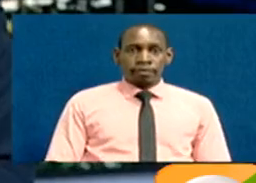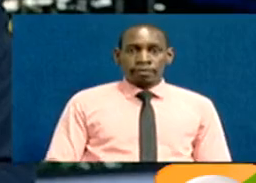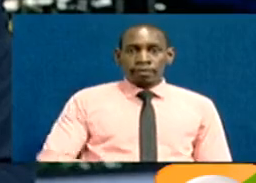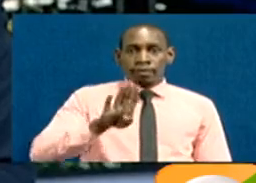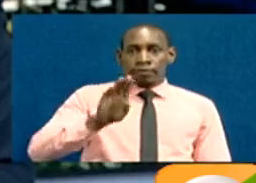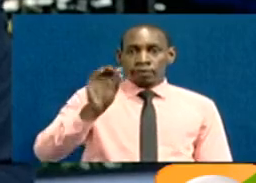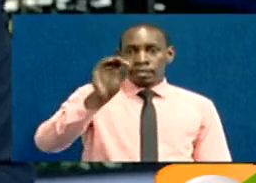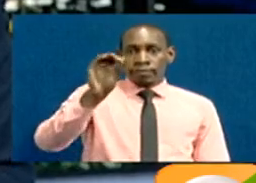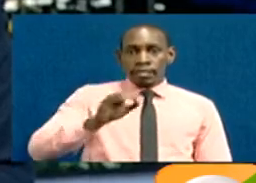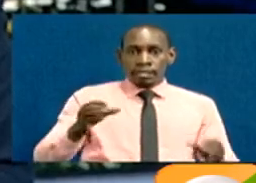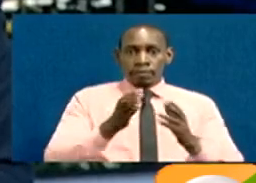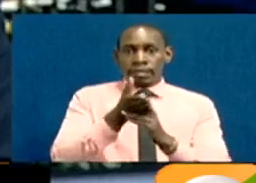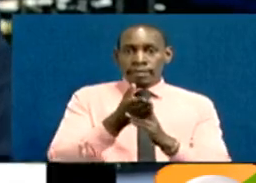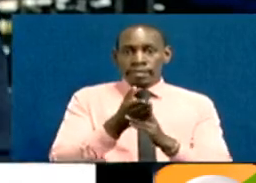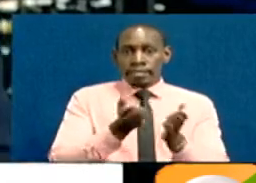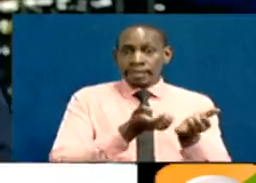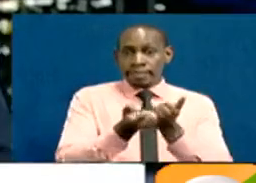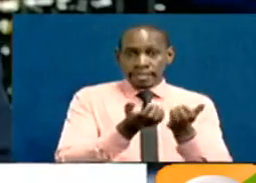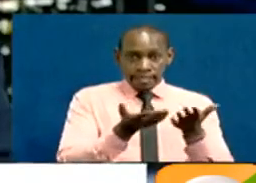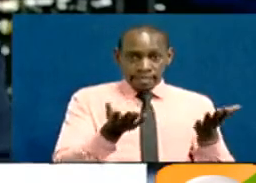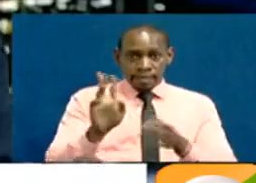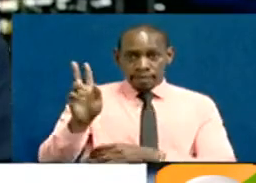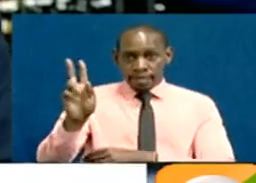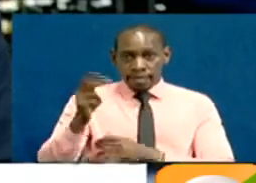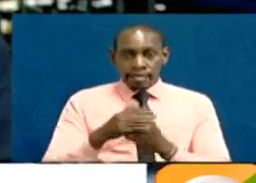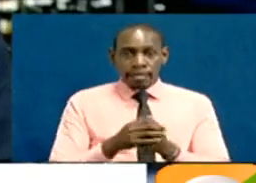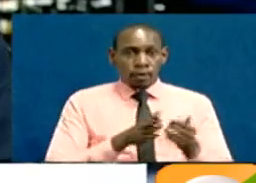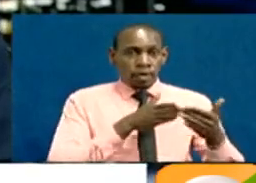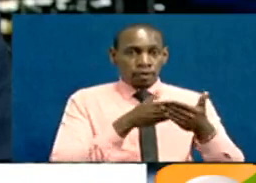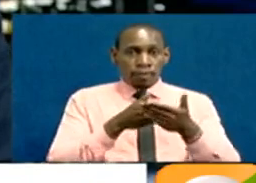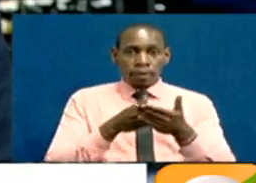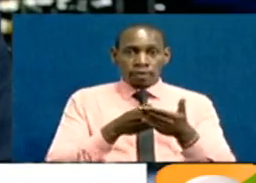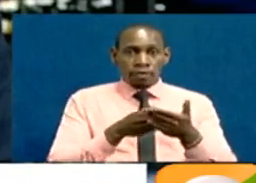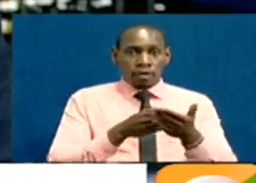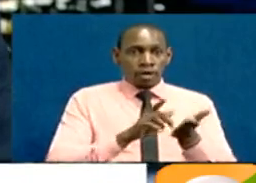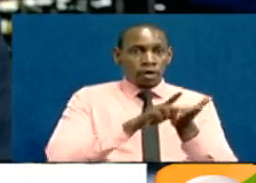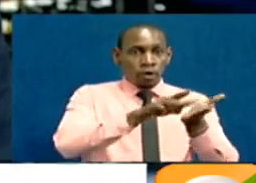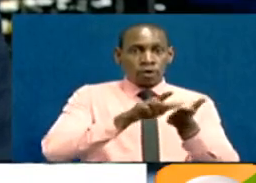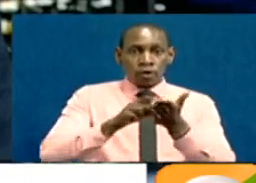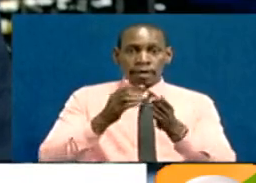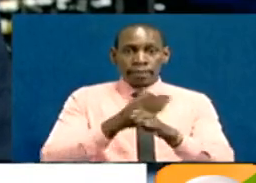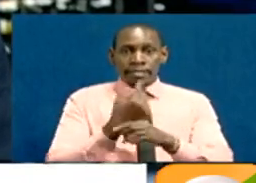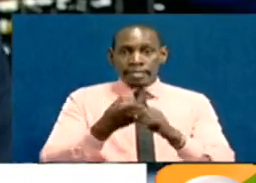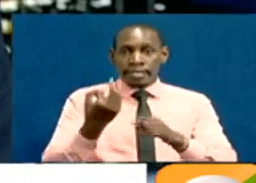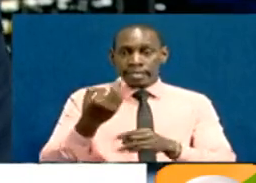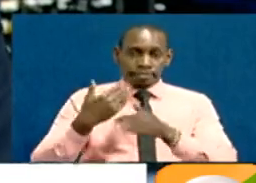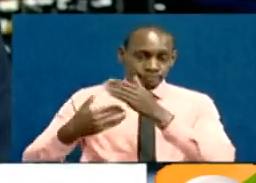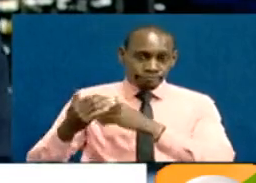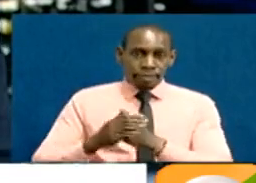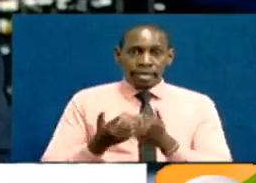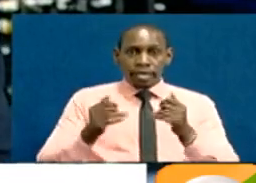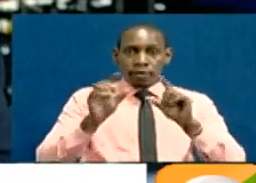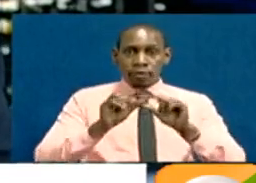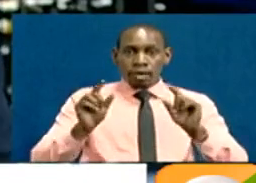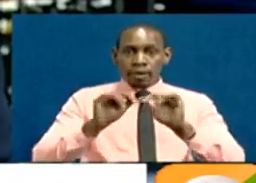About 40% of small and medium-sized enterprises in Kenya were denied financing over the last 3 years. Now, this